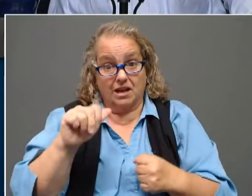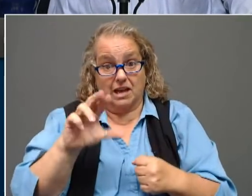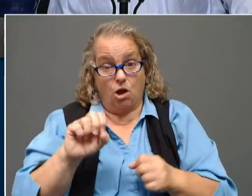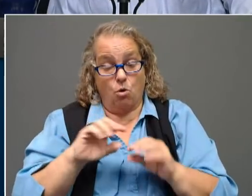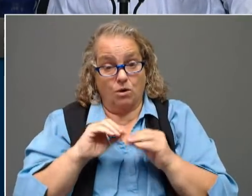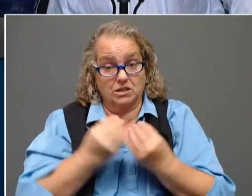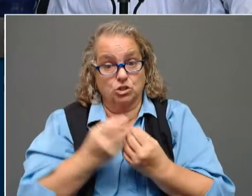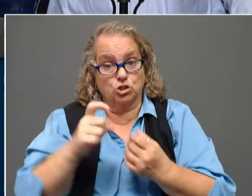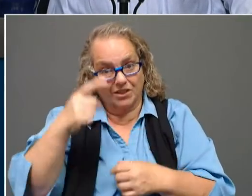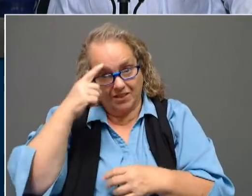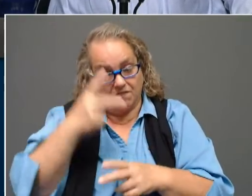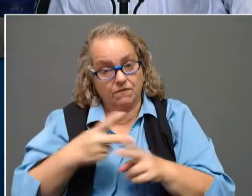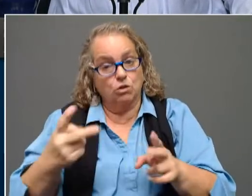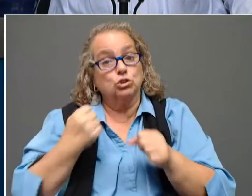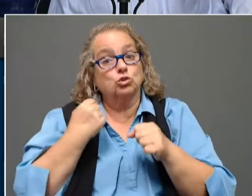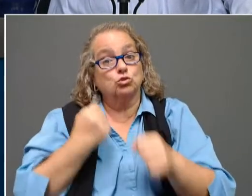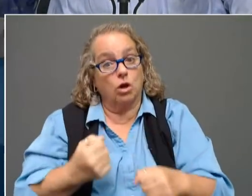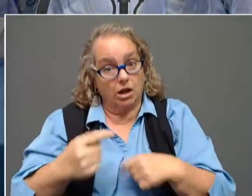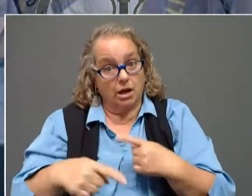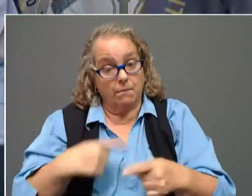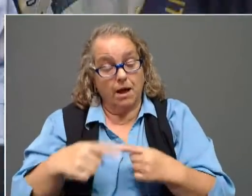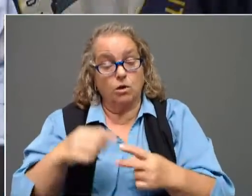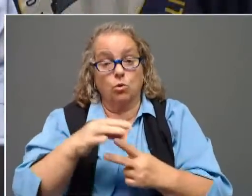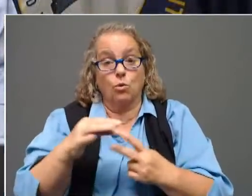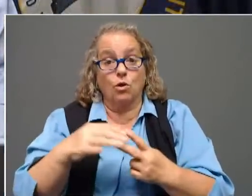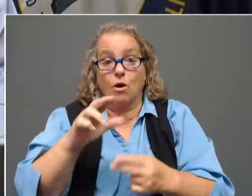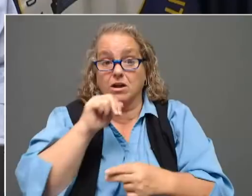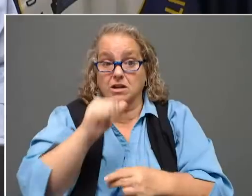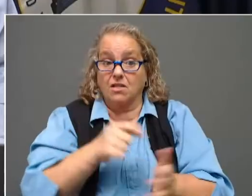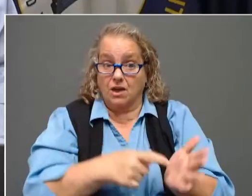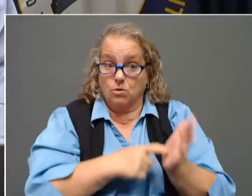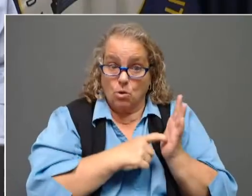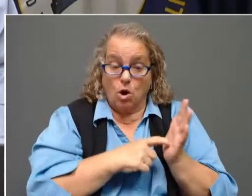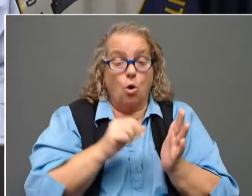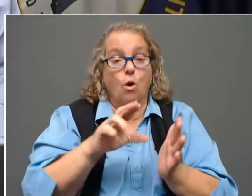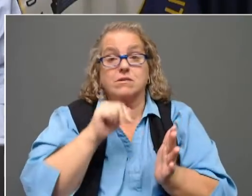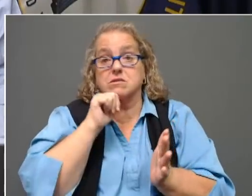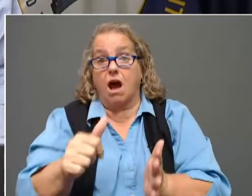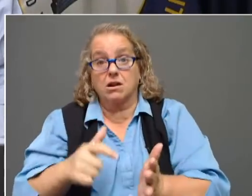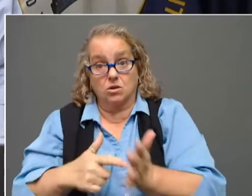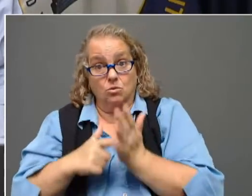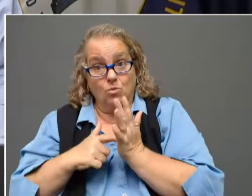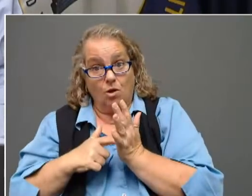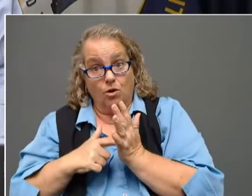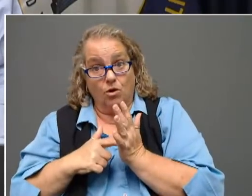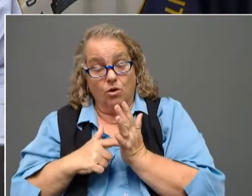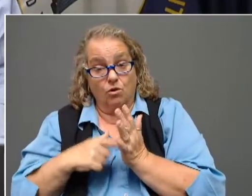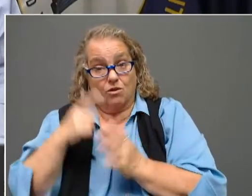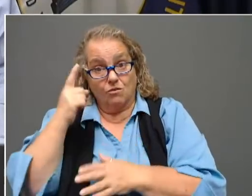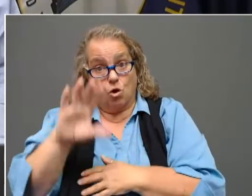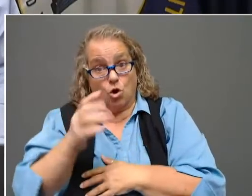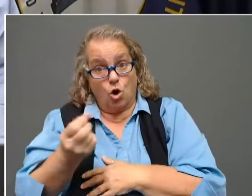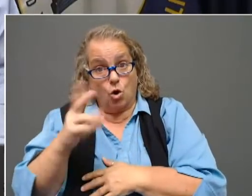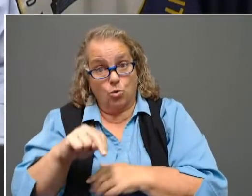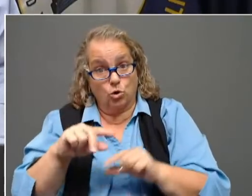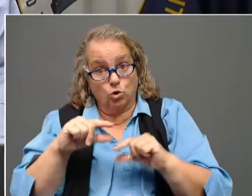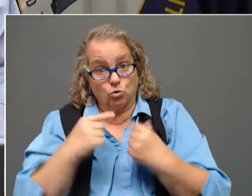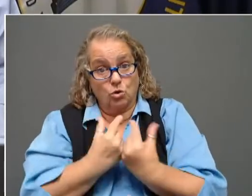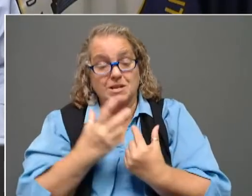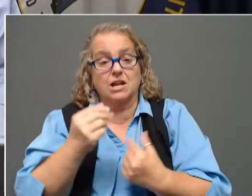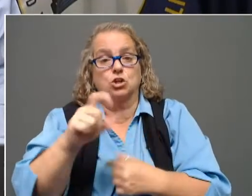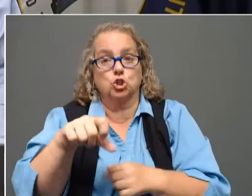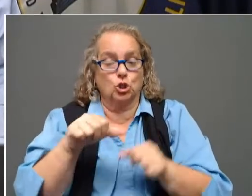about whether or not they mandate or don't mandate for their own groups, and I think they should continue